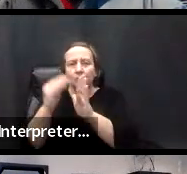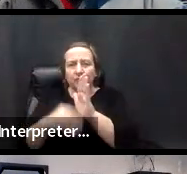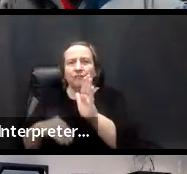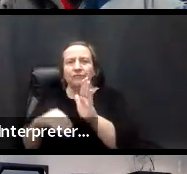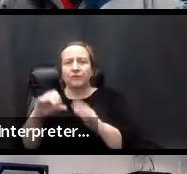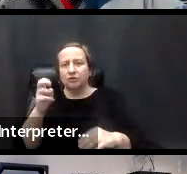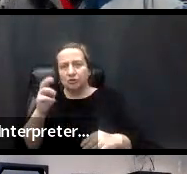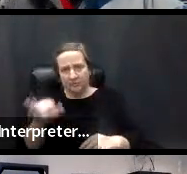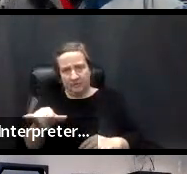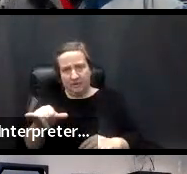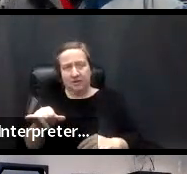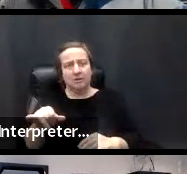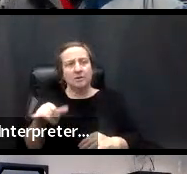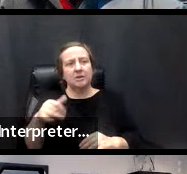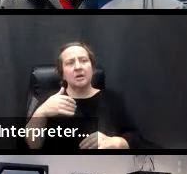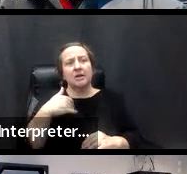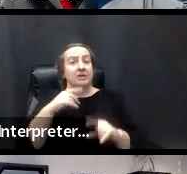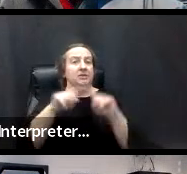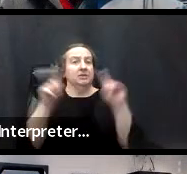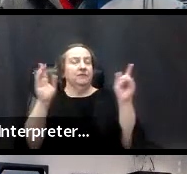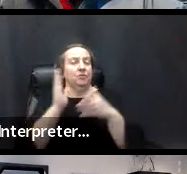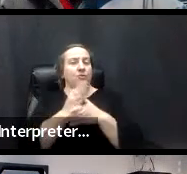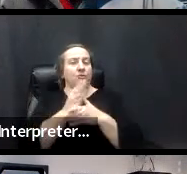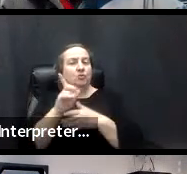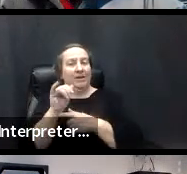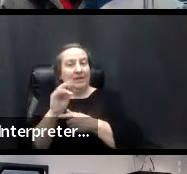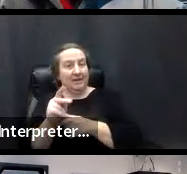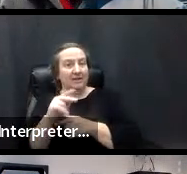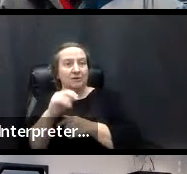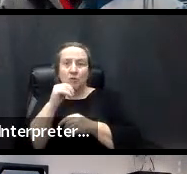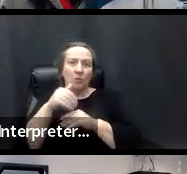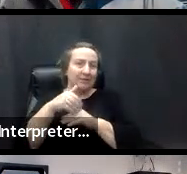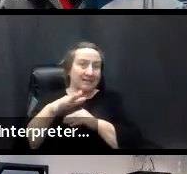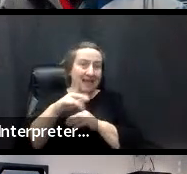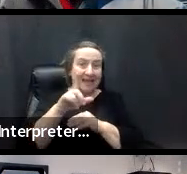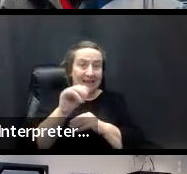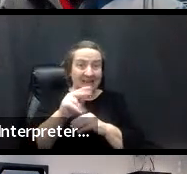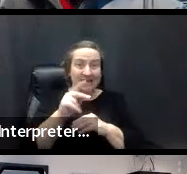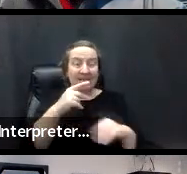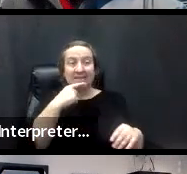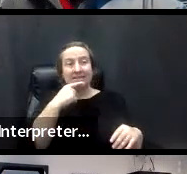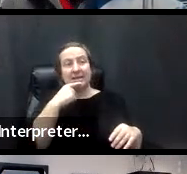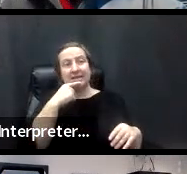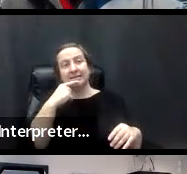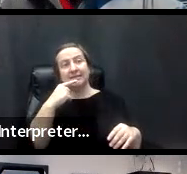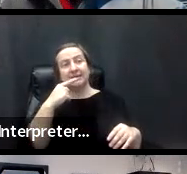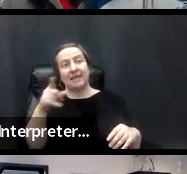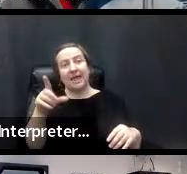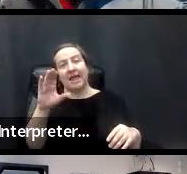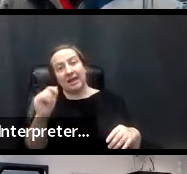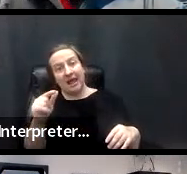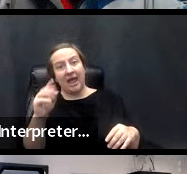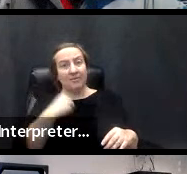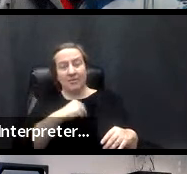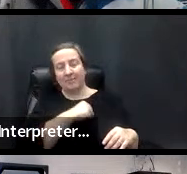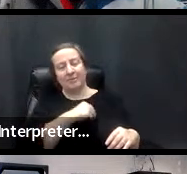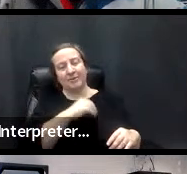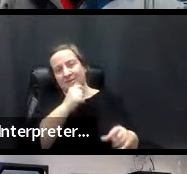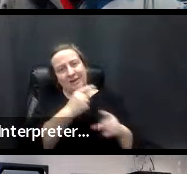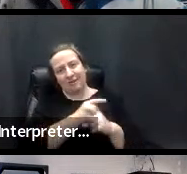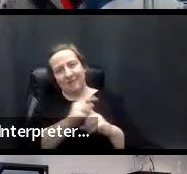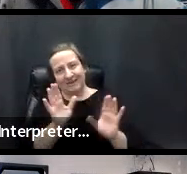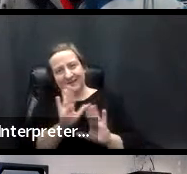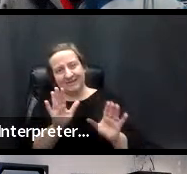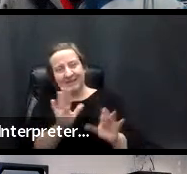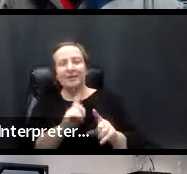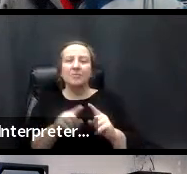survey. So there is a difference between the links. Don't send out the link that says they're a CAG member, that wouldn't be right. But